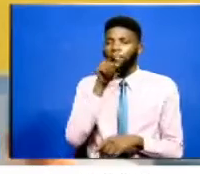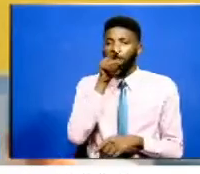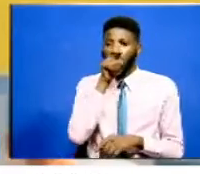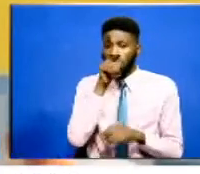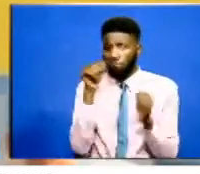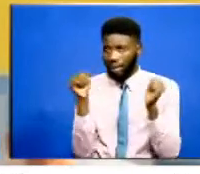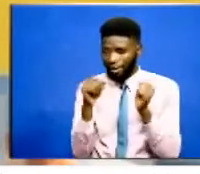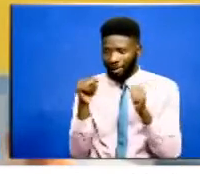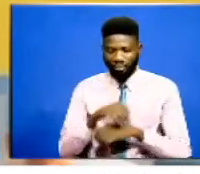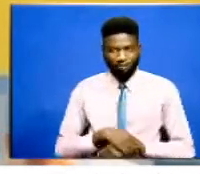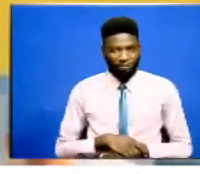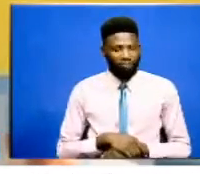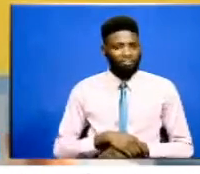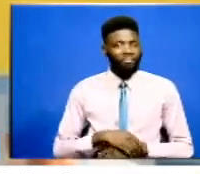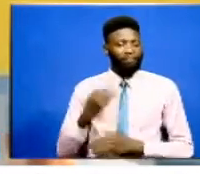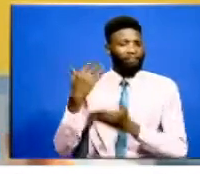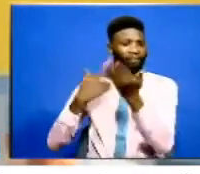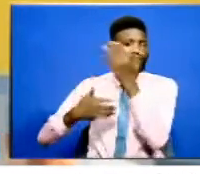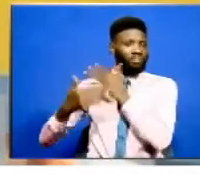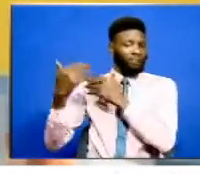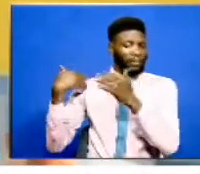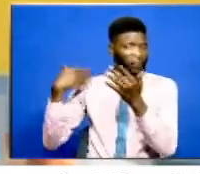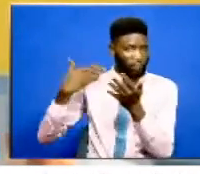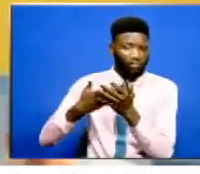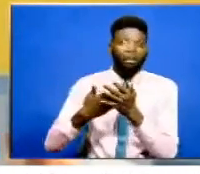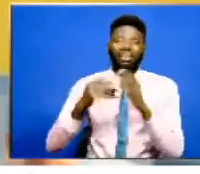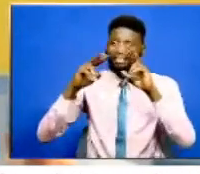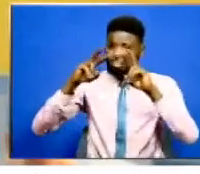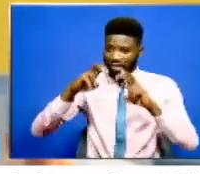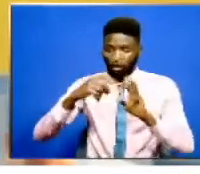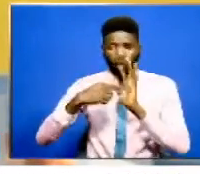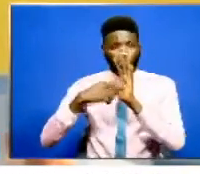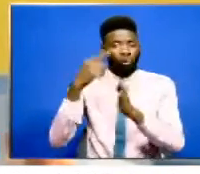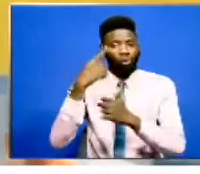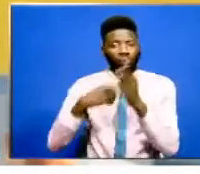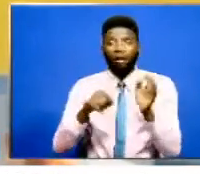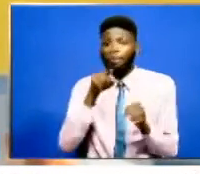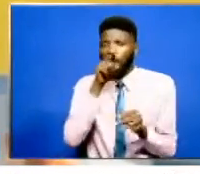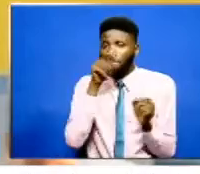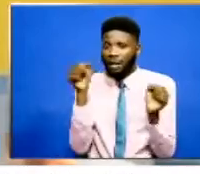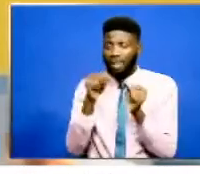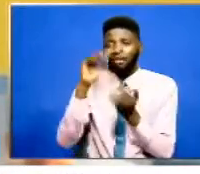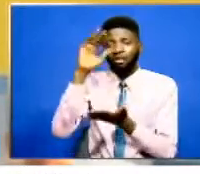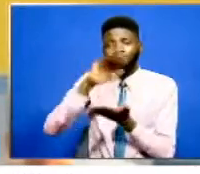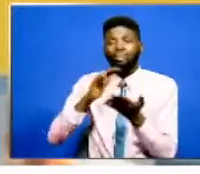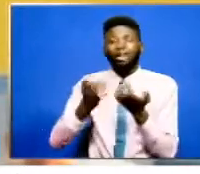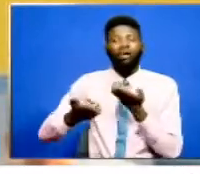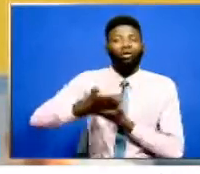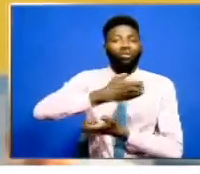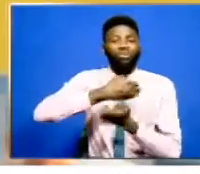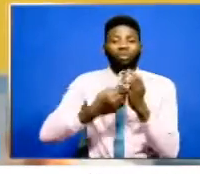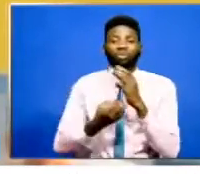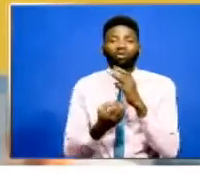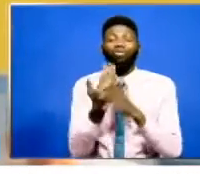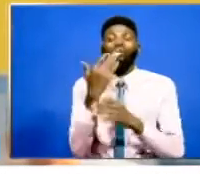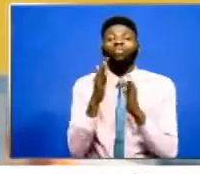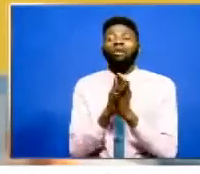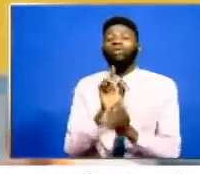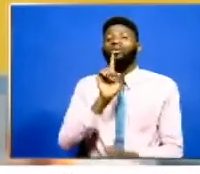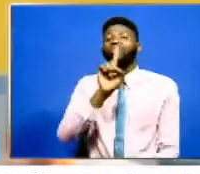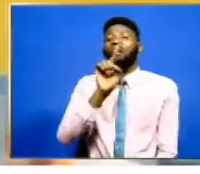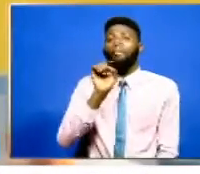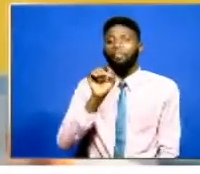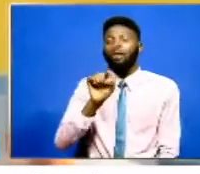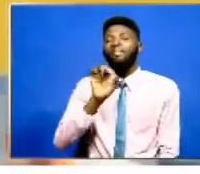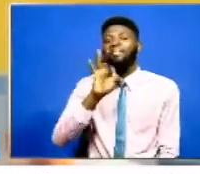demonstrated that malaria reduces economic growth by up to 1.3% each year,